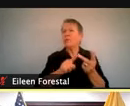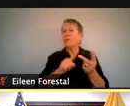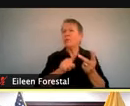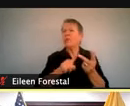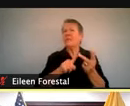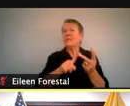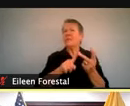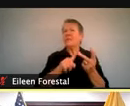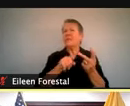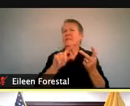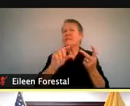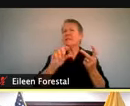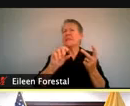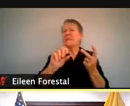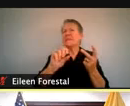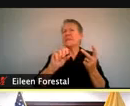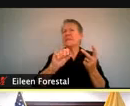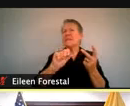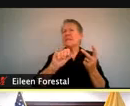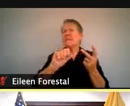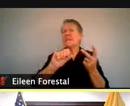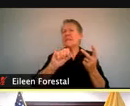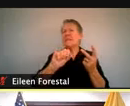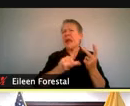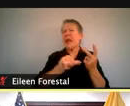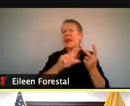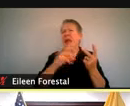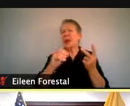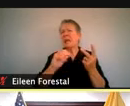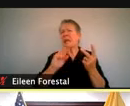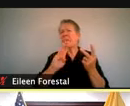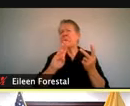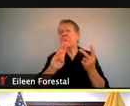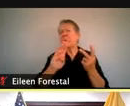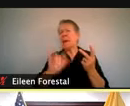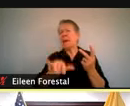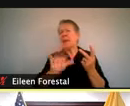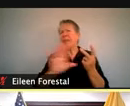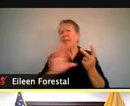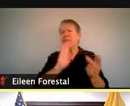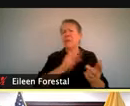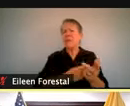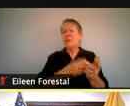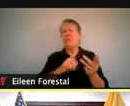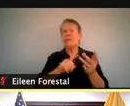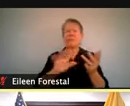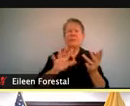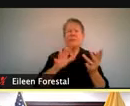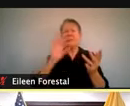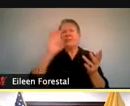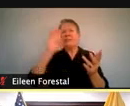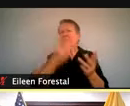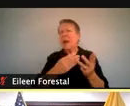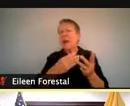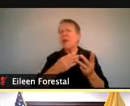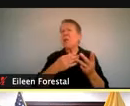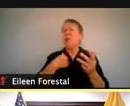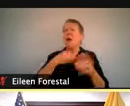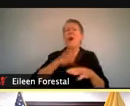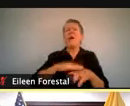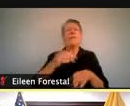Sal and Mickey's daughter Debbie, son Ronald. We all spoke at the same time, and it was quite a